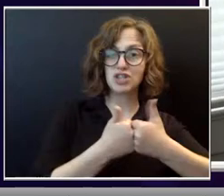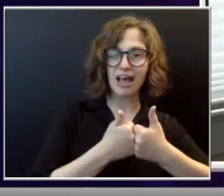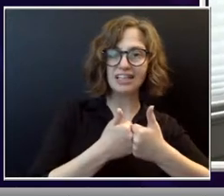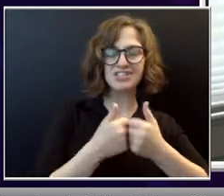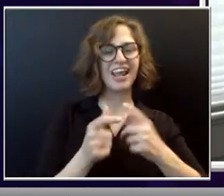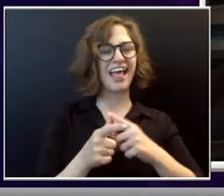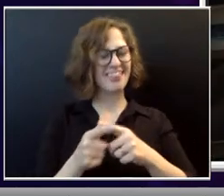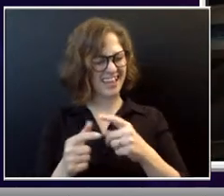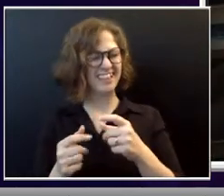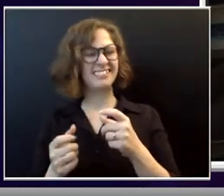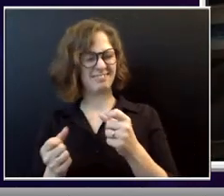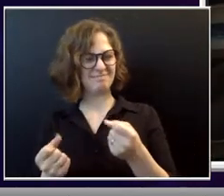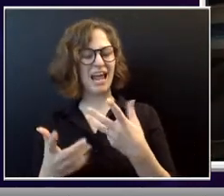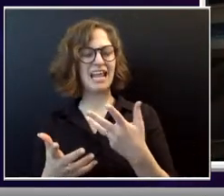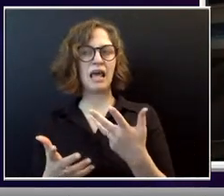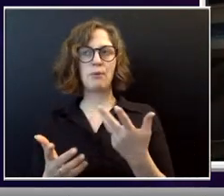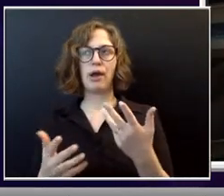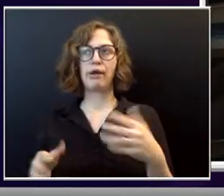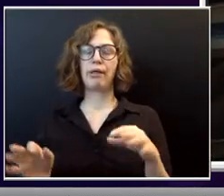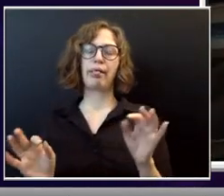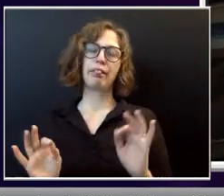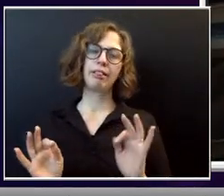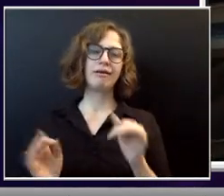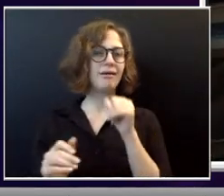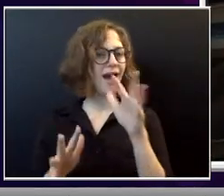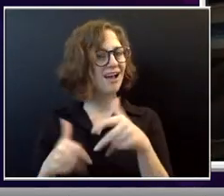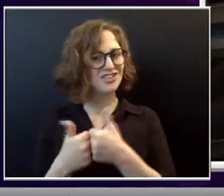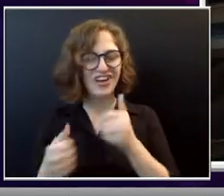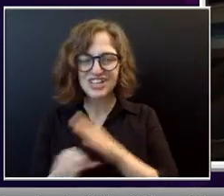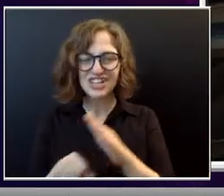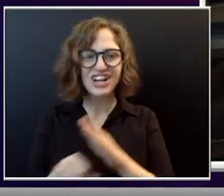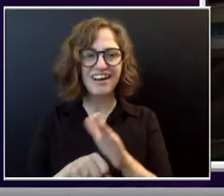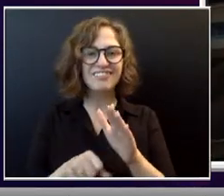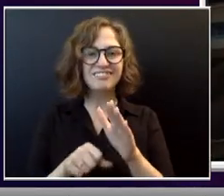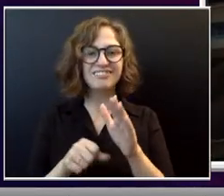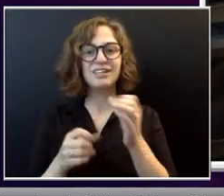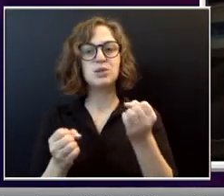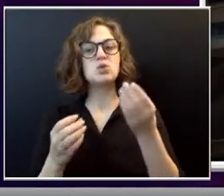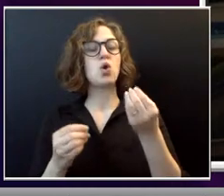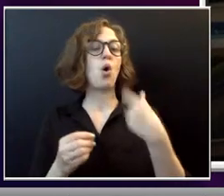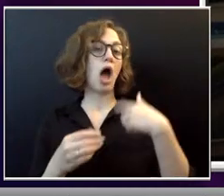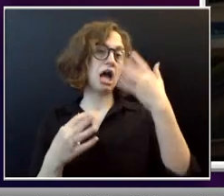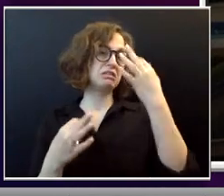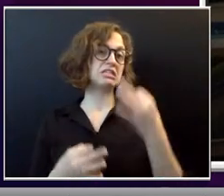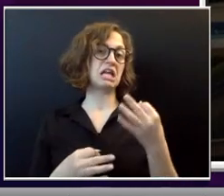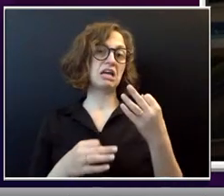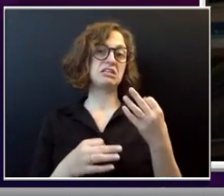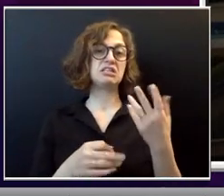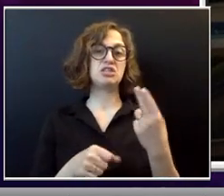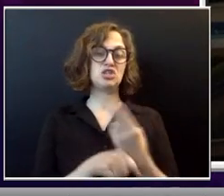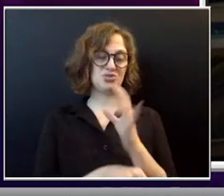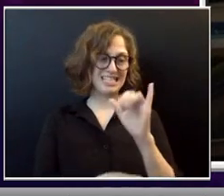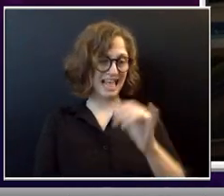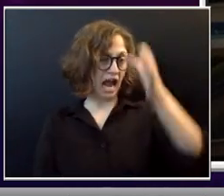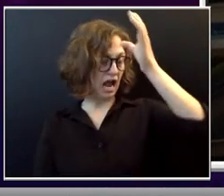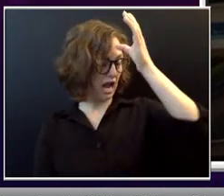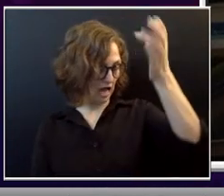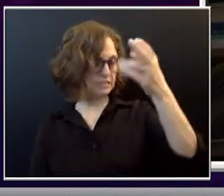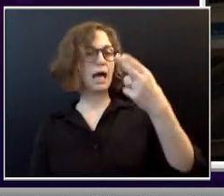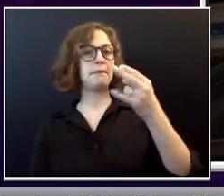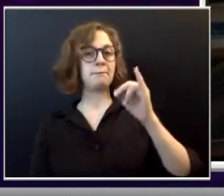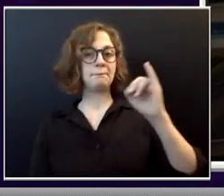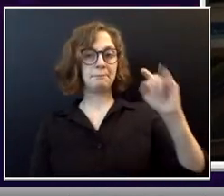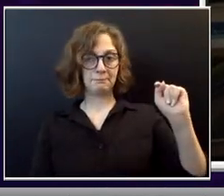the concept, the high intensity concept, and just use my own exercises. And 16 minutes a day,